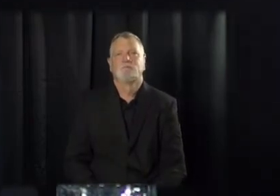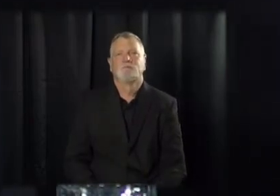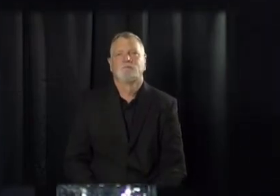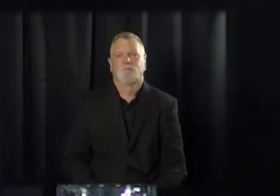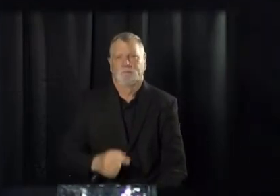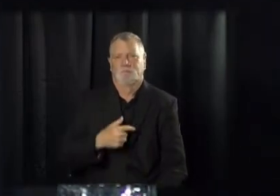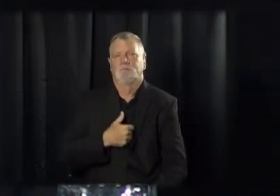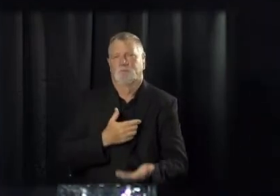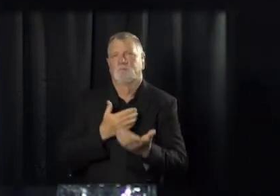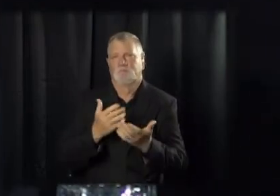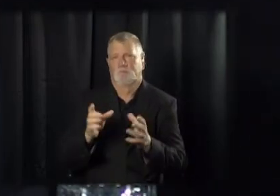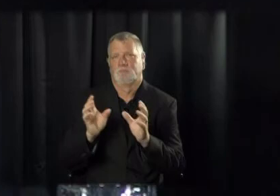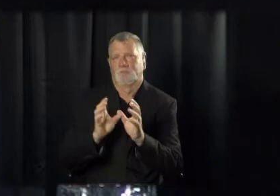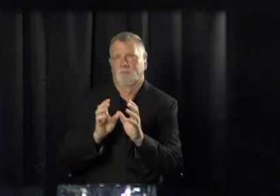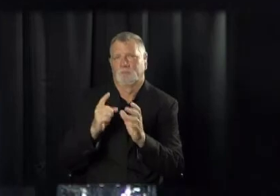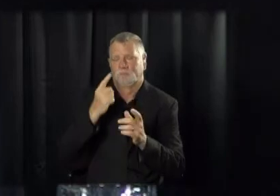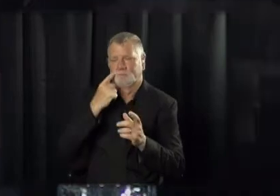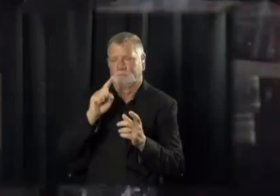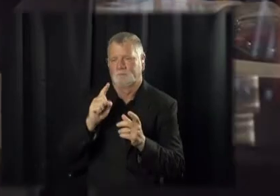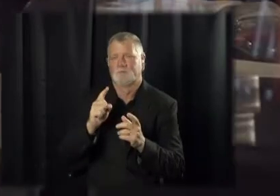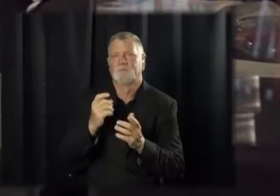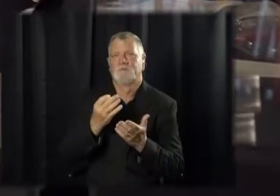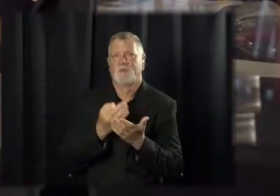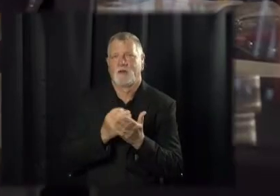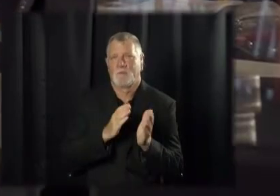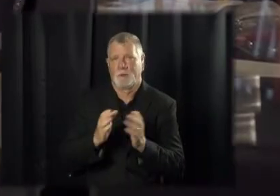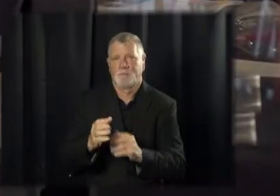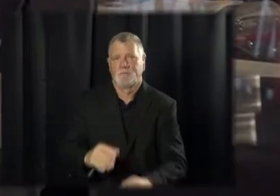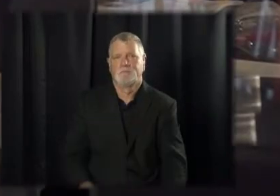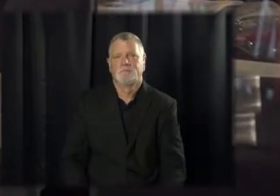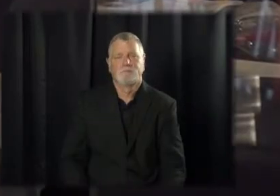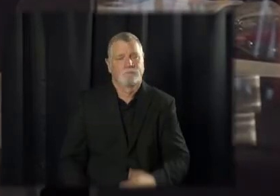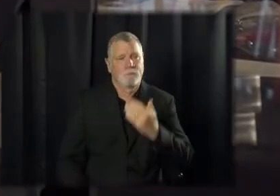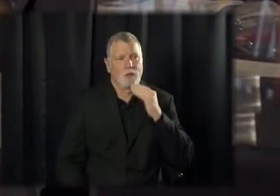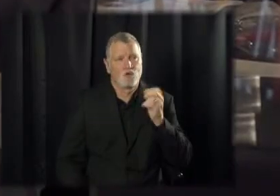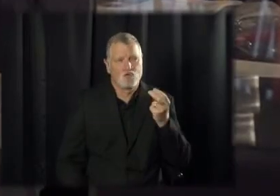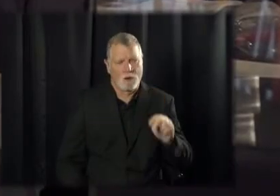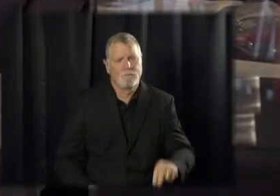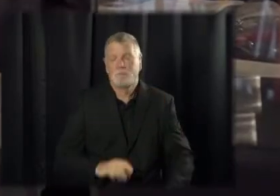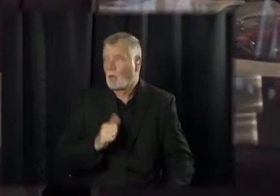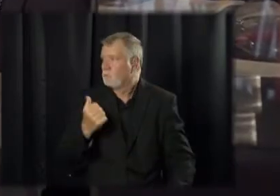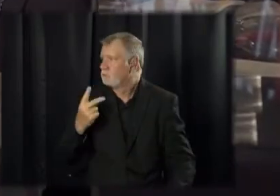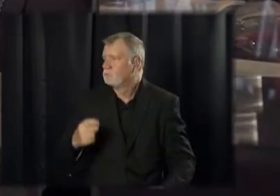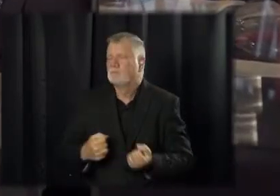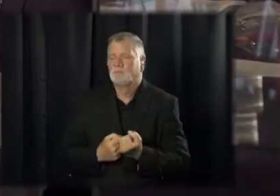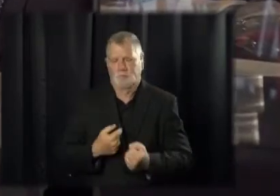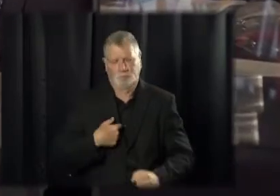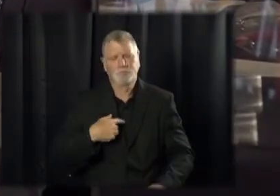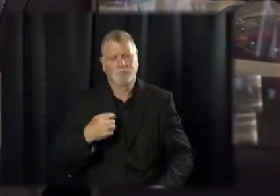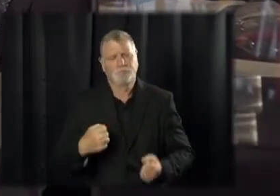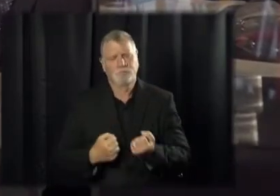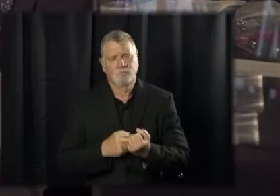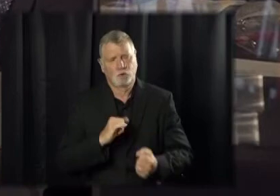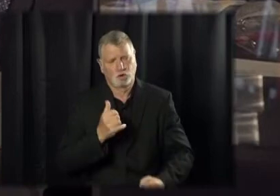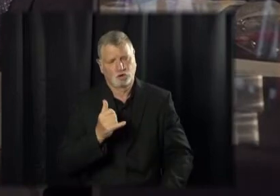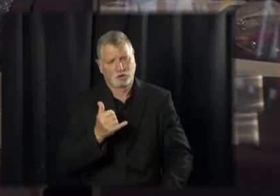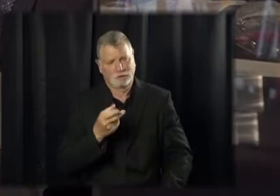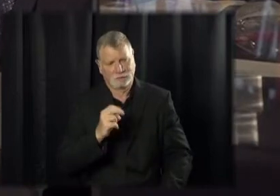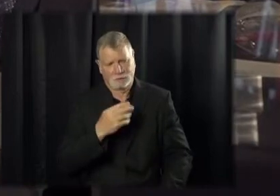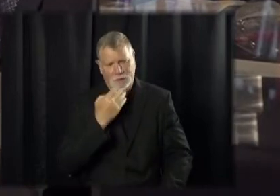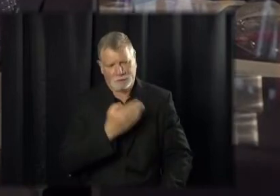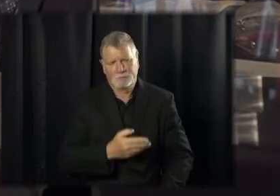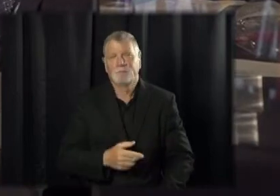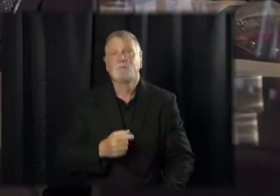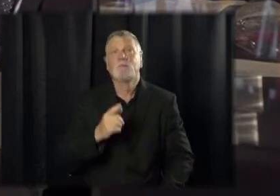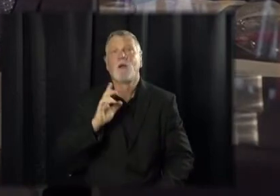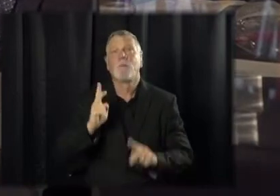I move that we certify the Kosak financial plan. Thank you. Thank you, John. Second. Second. Thank you, Justin.